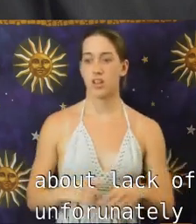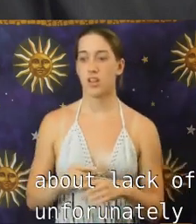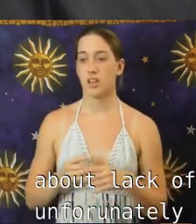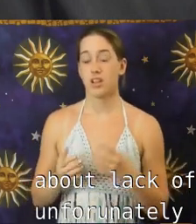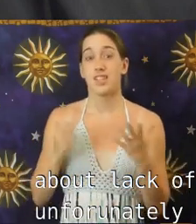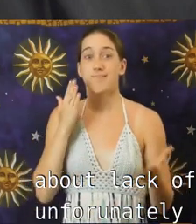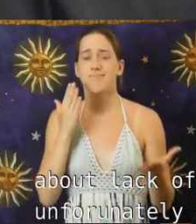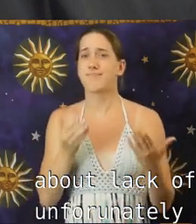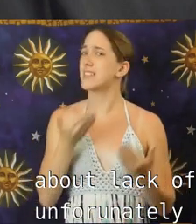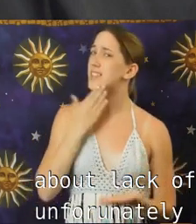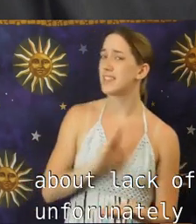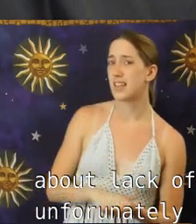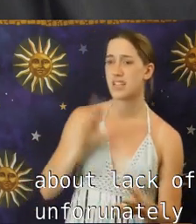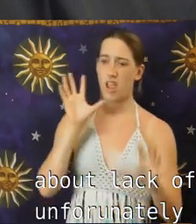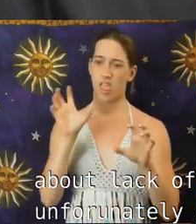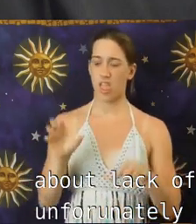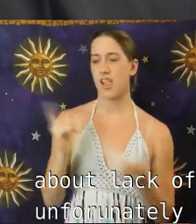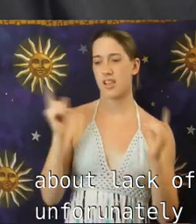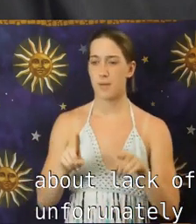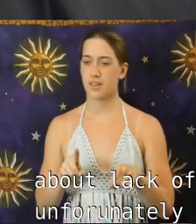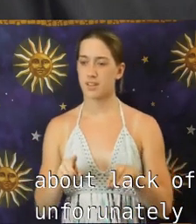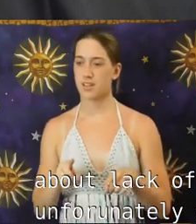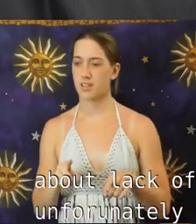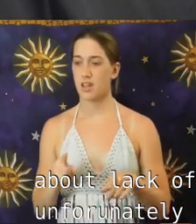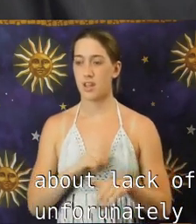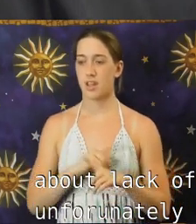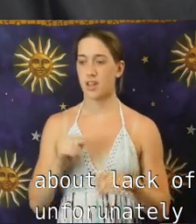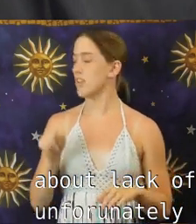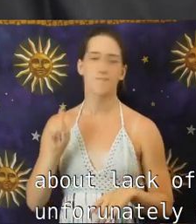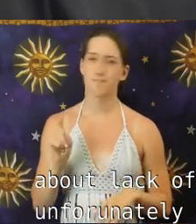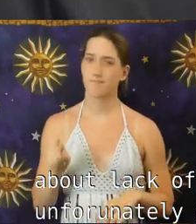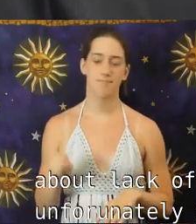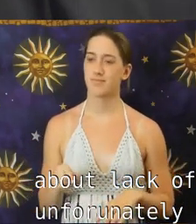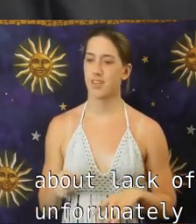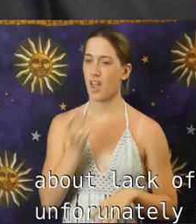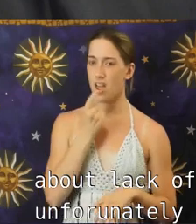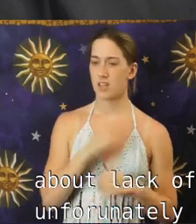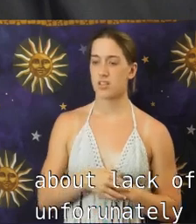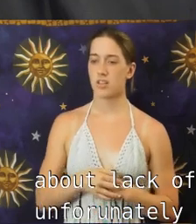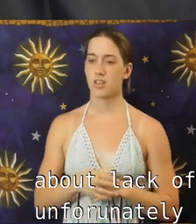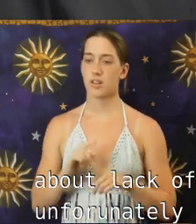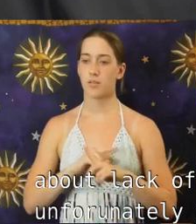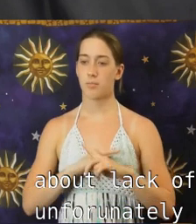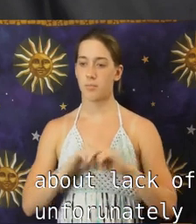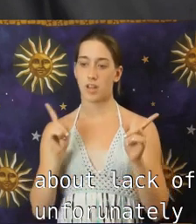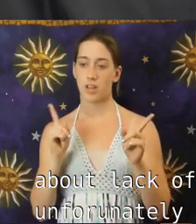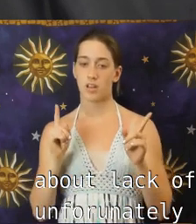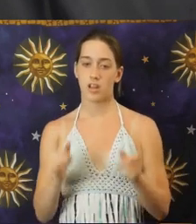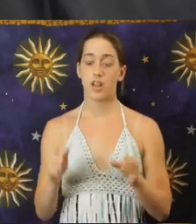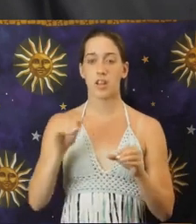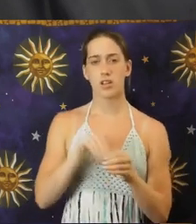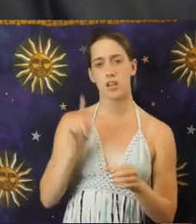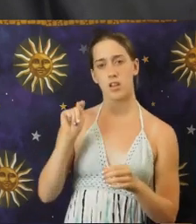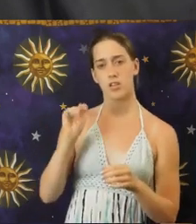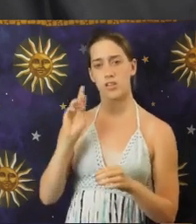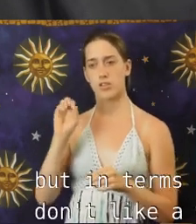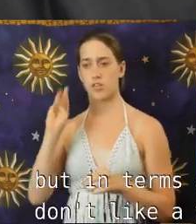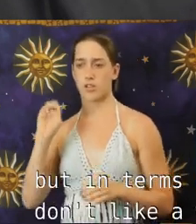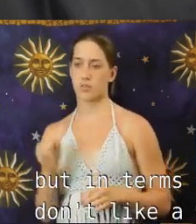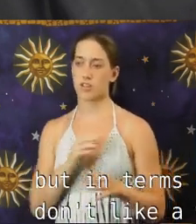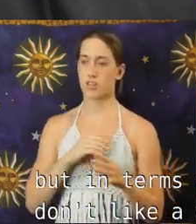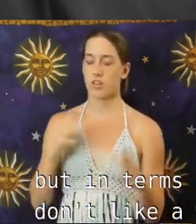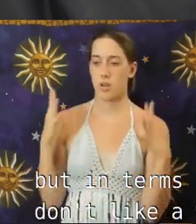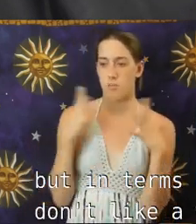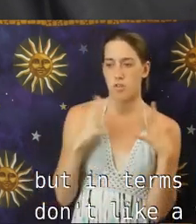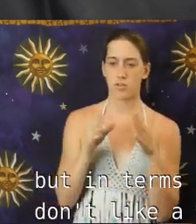like all up on them. And obviously, unfortunately, groping happens at shows, and it shouldn't.